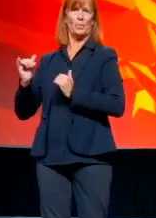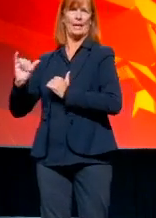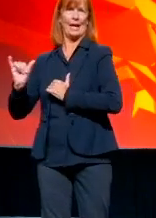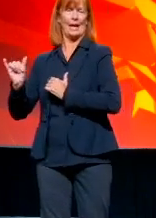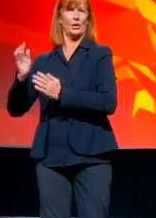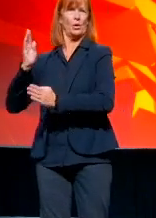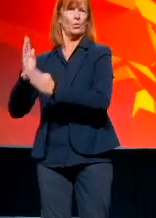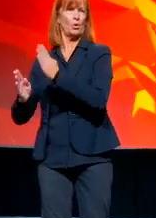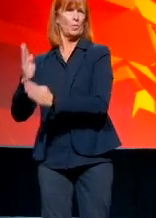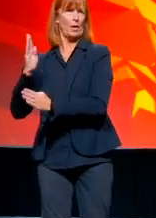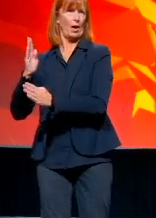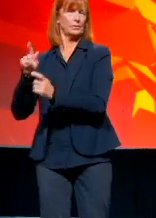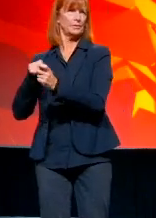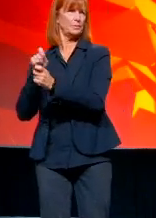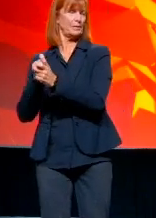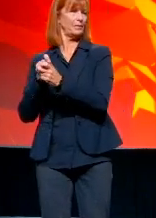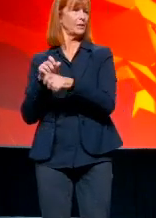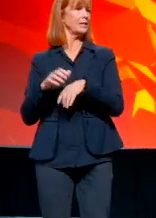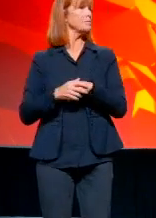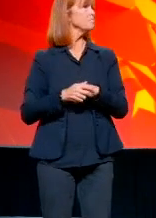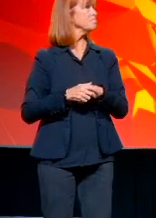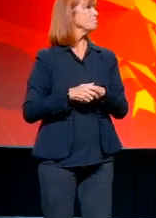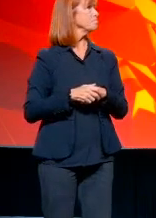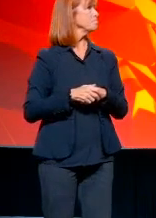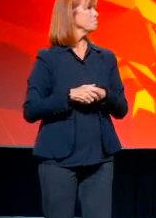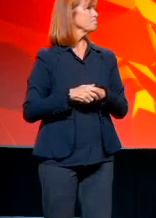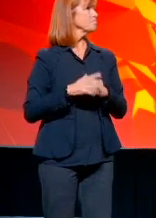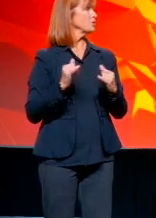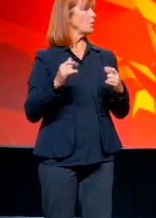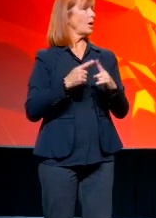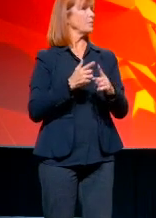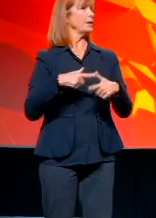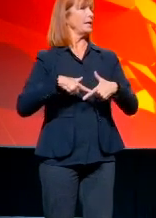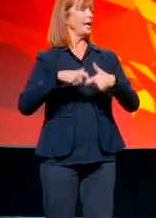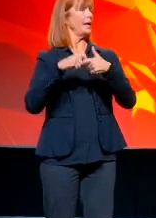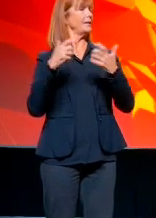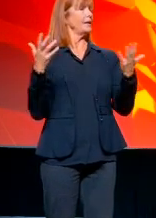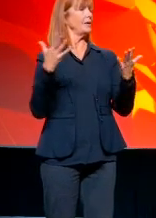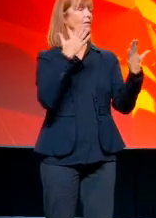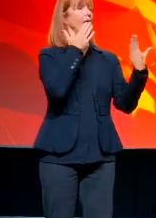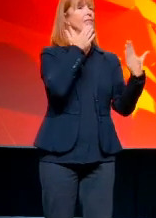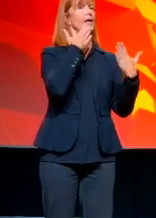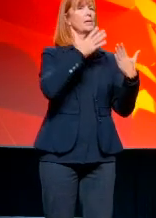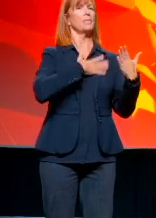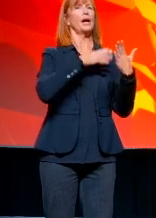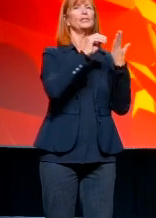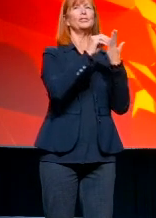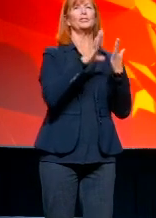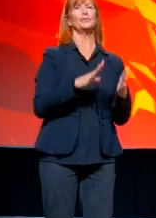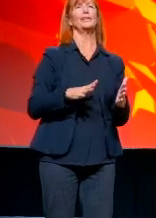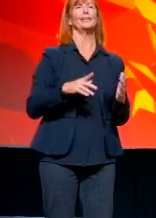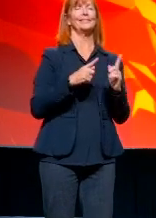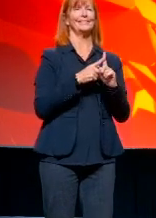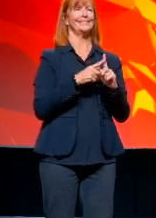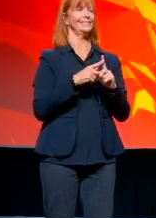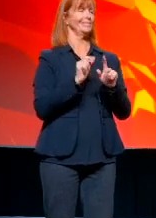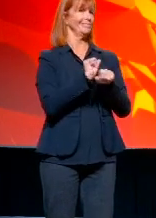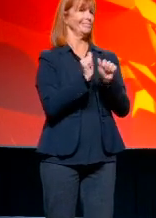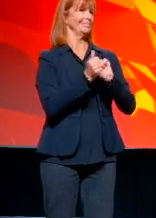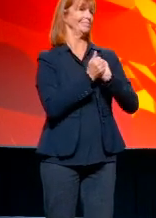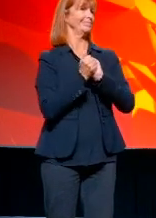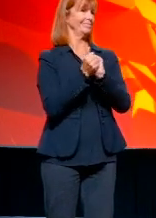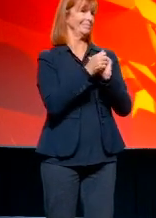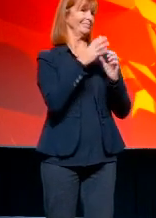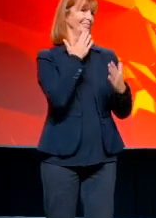in particular. So with that, I'm gonna end here and thank all my student and collaborators and contribute to the work I talked about today.